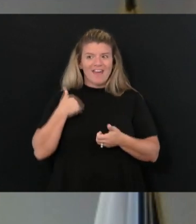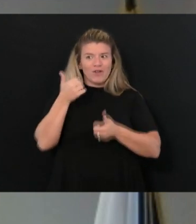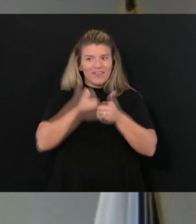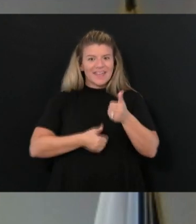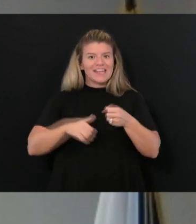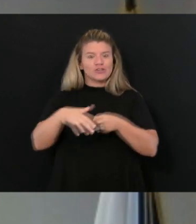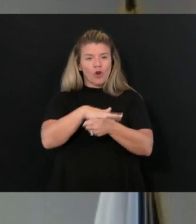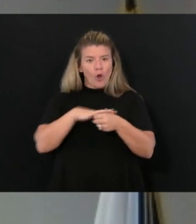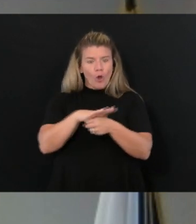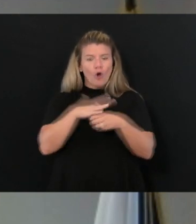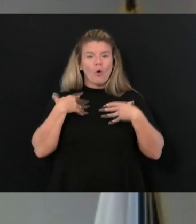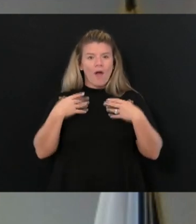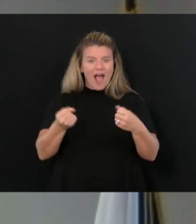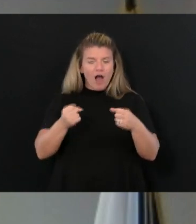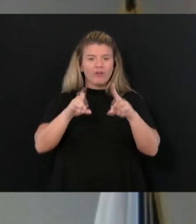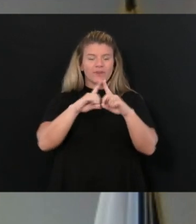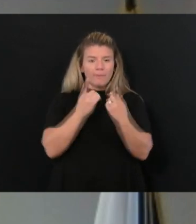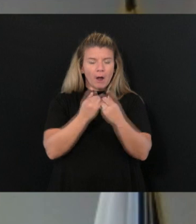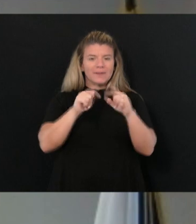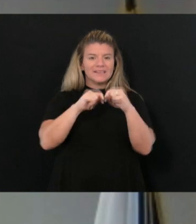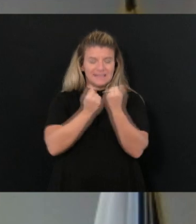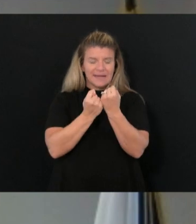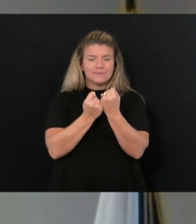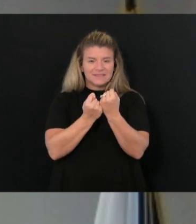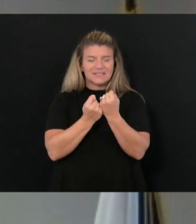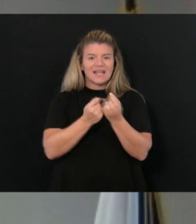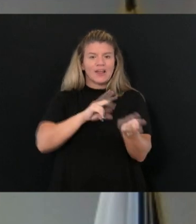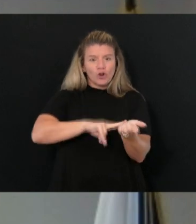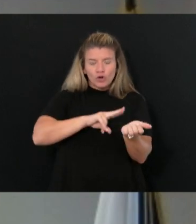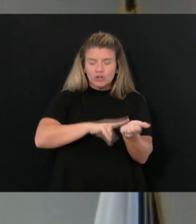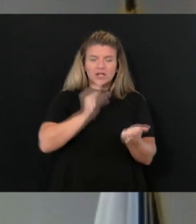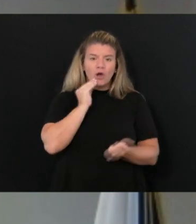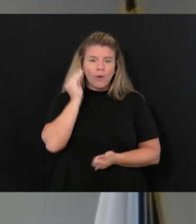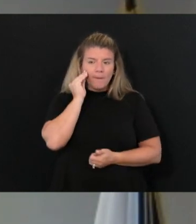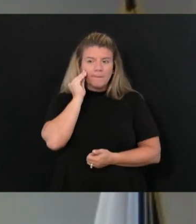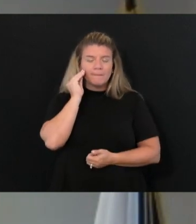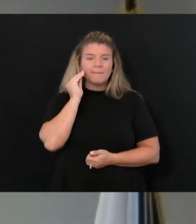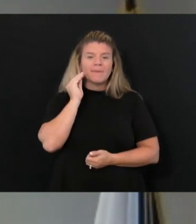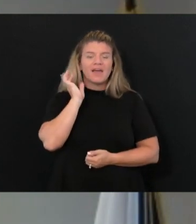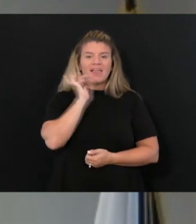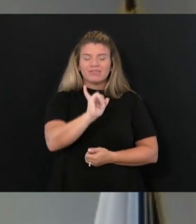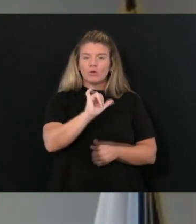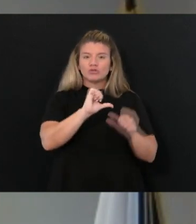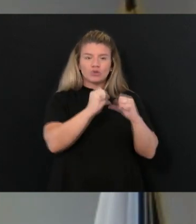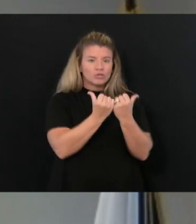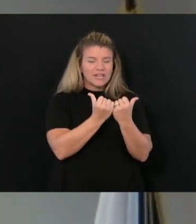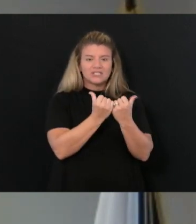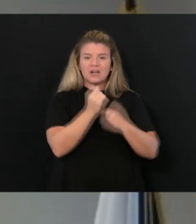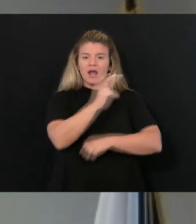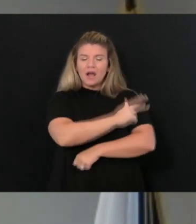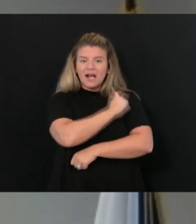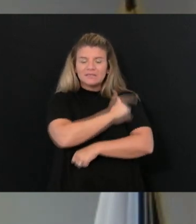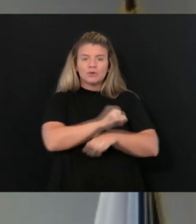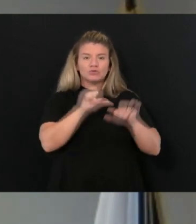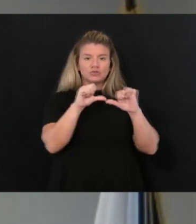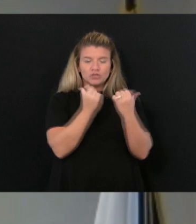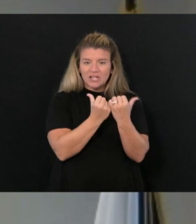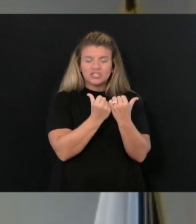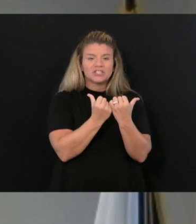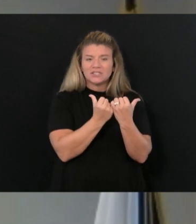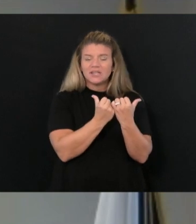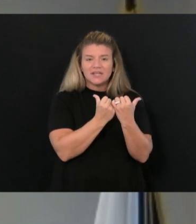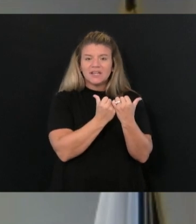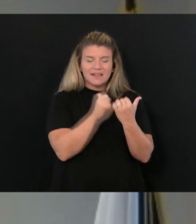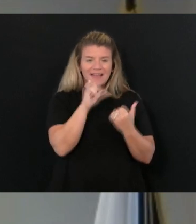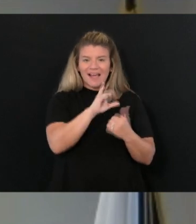health providers, local health departments, the nursing homes, the Nursing Home Association, the Hospital Association, and